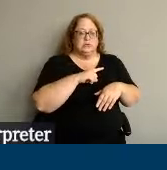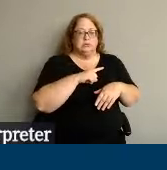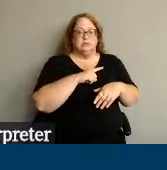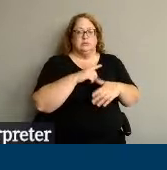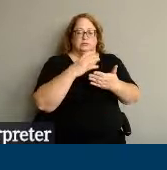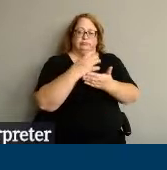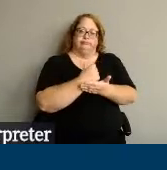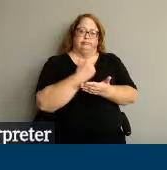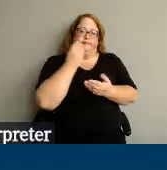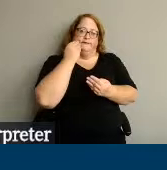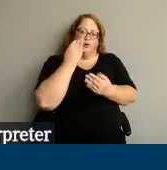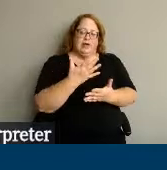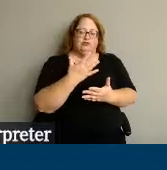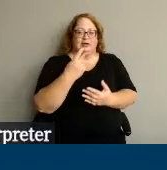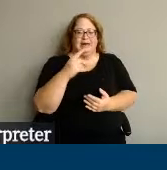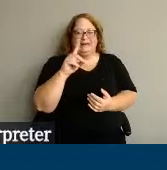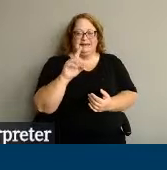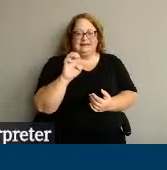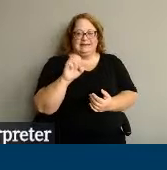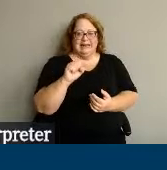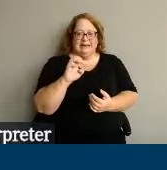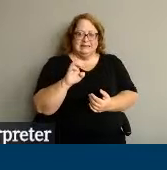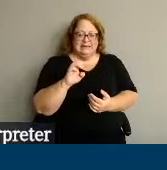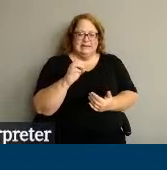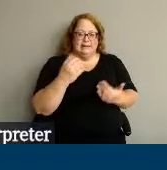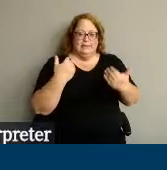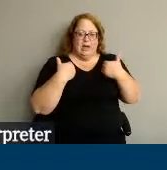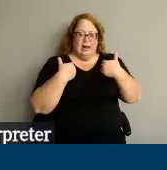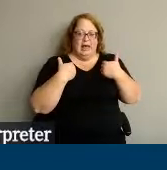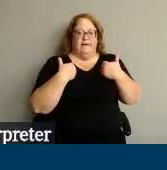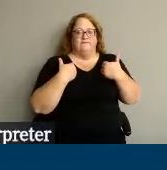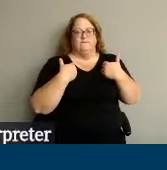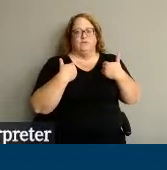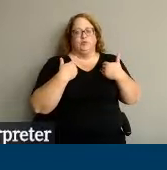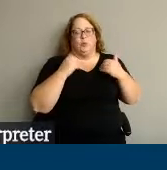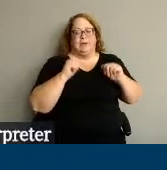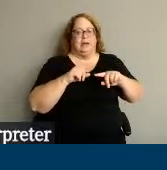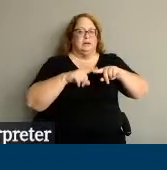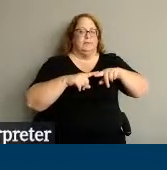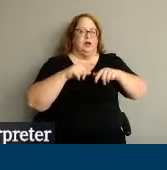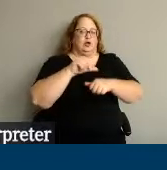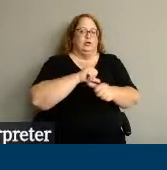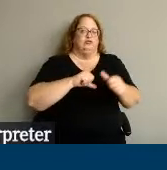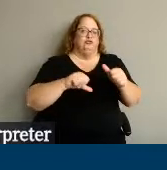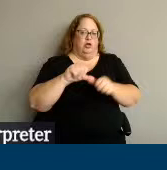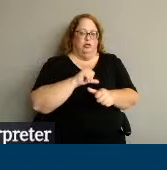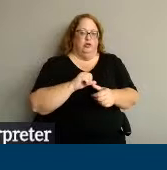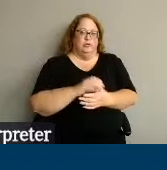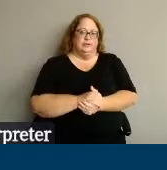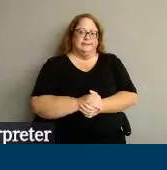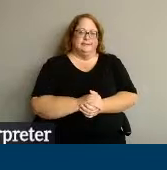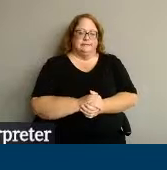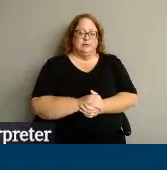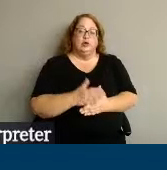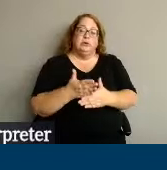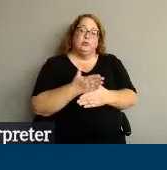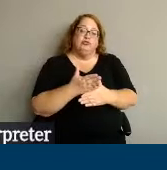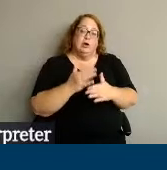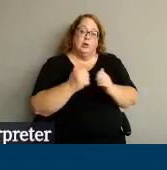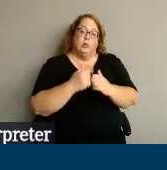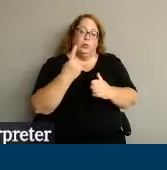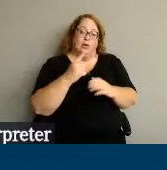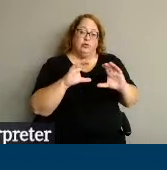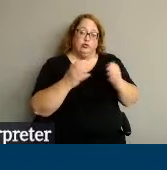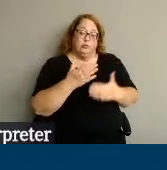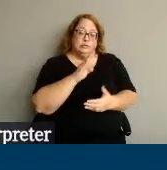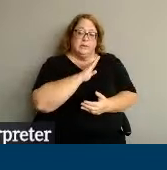information and decisions that Bessie might have or for us to rely on one another. Because as I was sharing with one of the groups at the board,